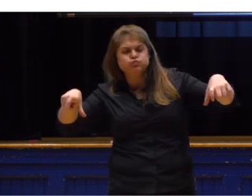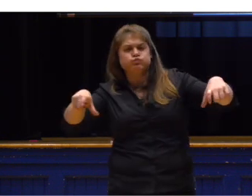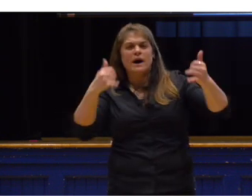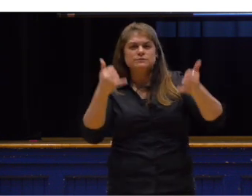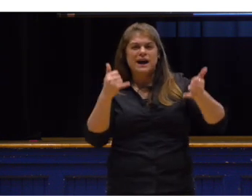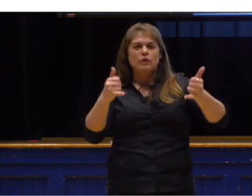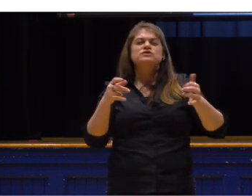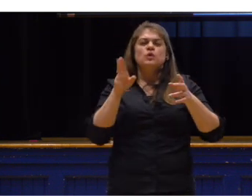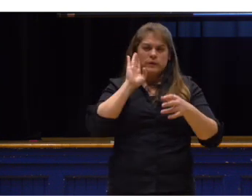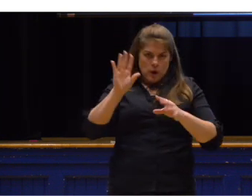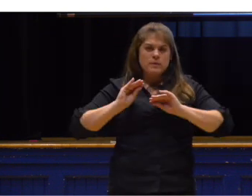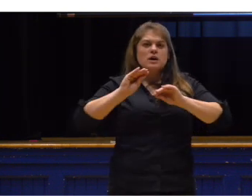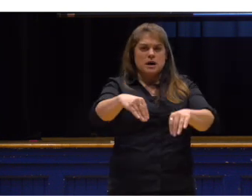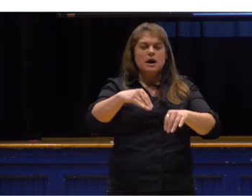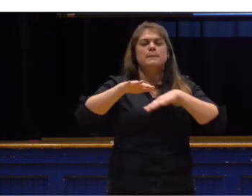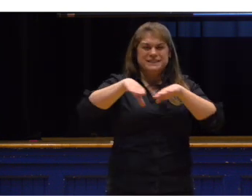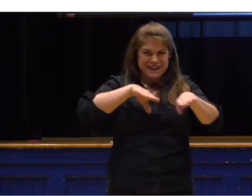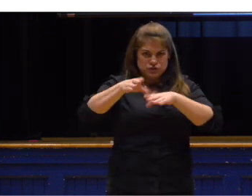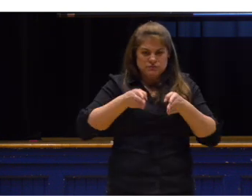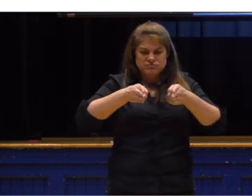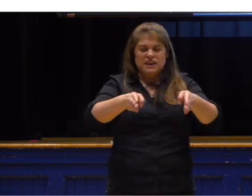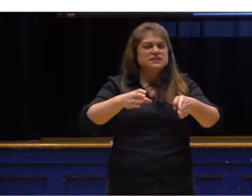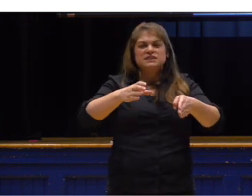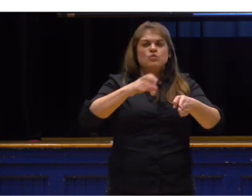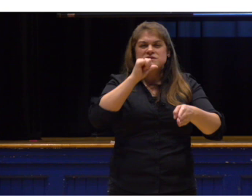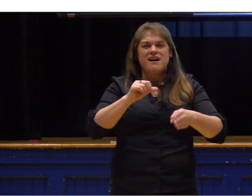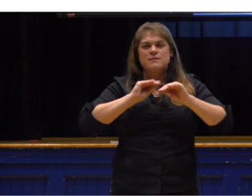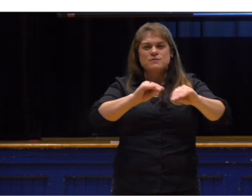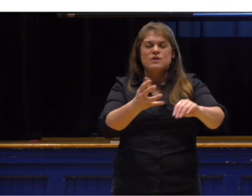kind of a pedestrian plaza, and rather than just having it grass or